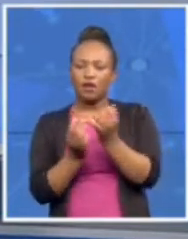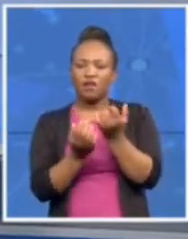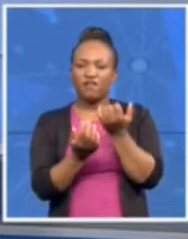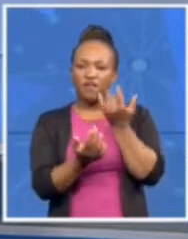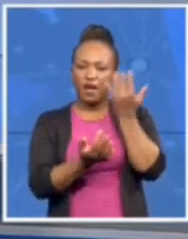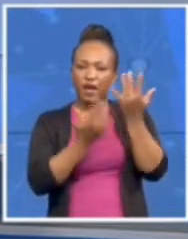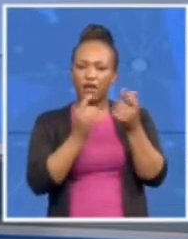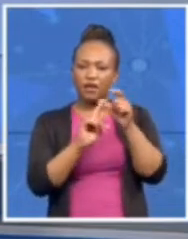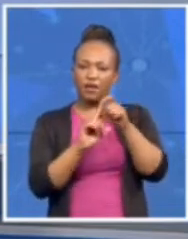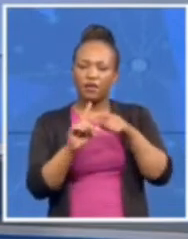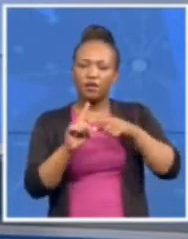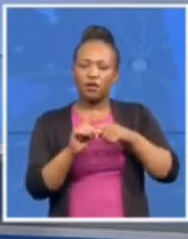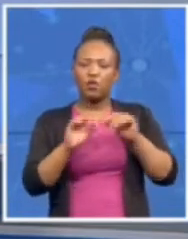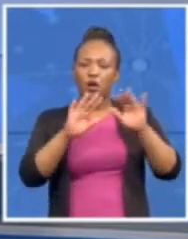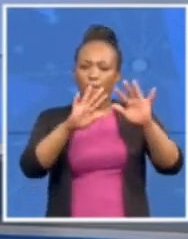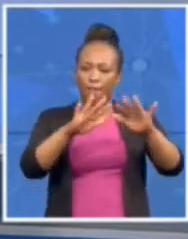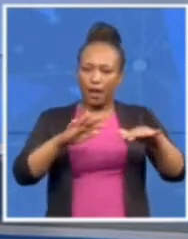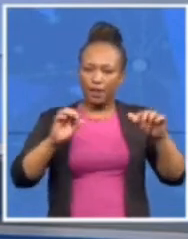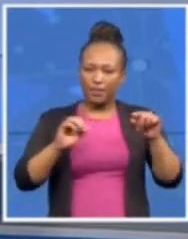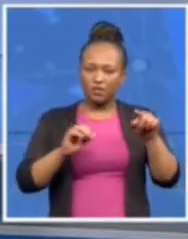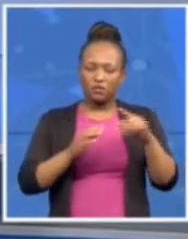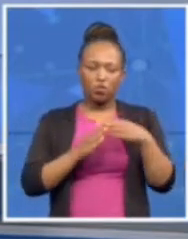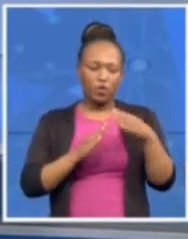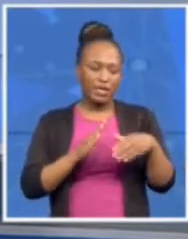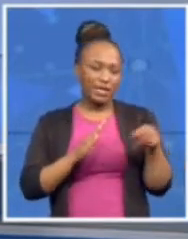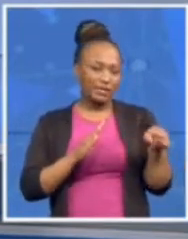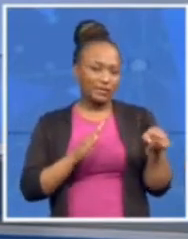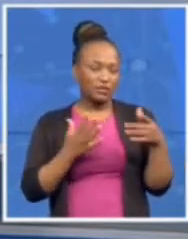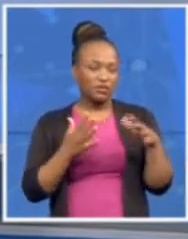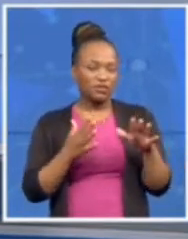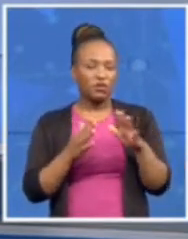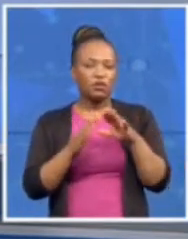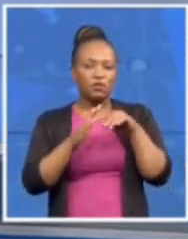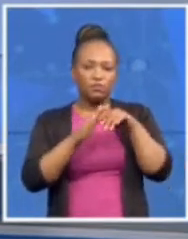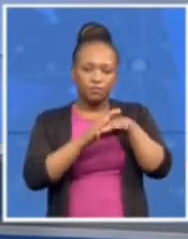weekend, appearing in the Cape Town Magistrates Court.